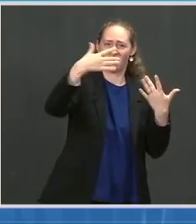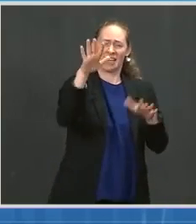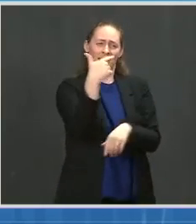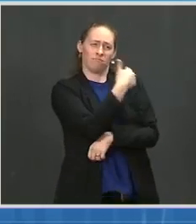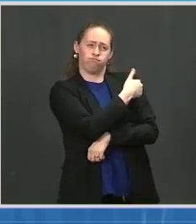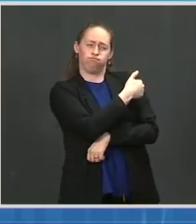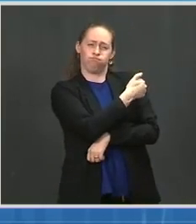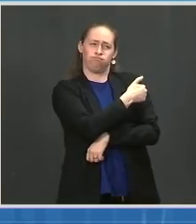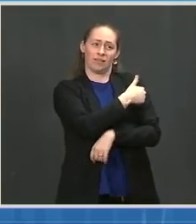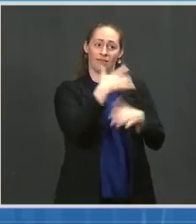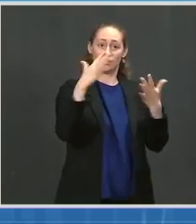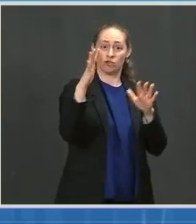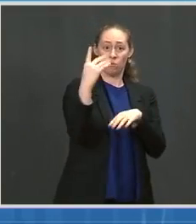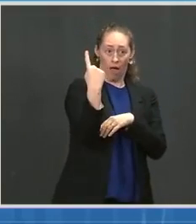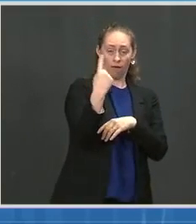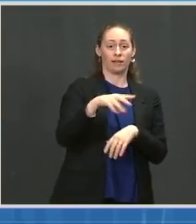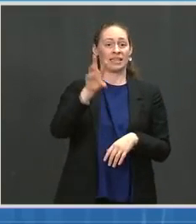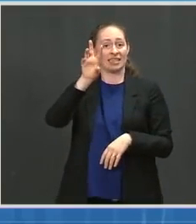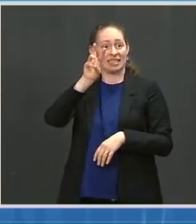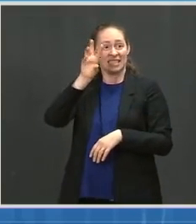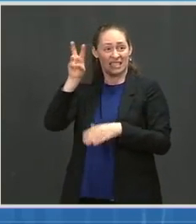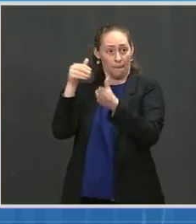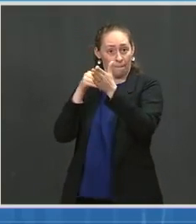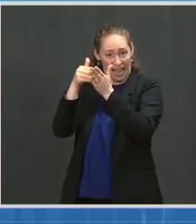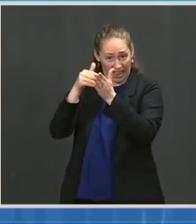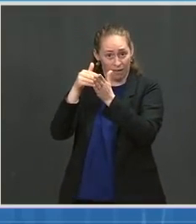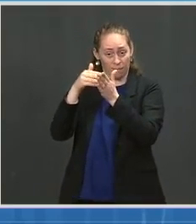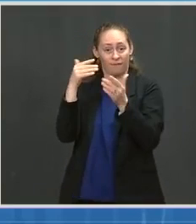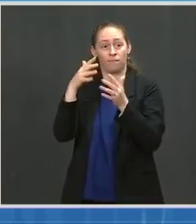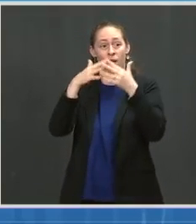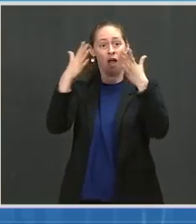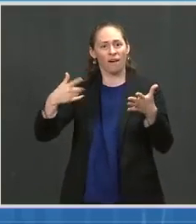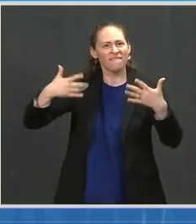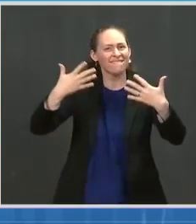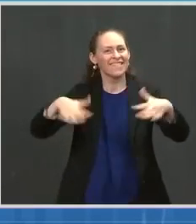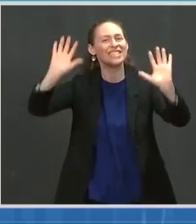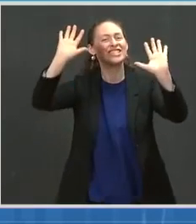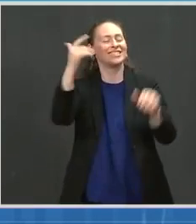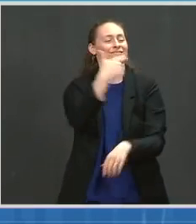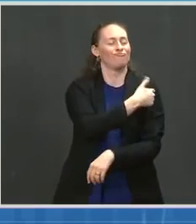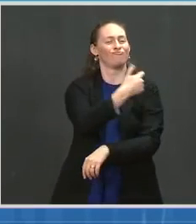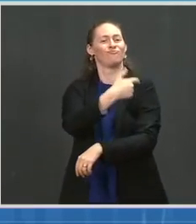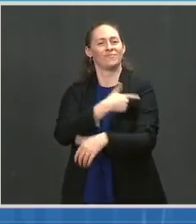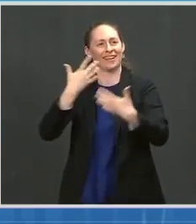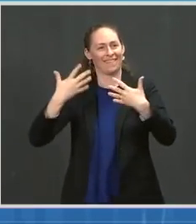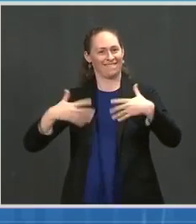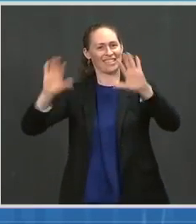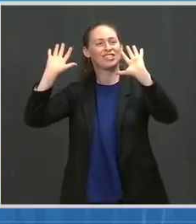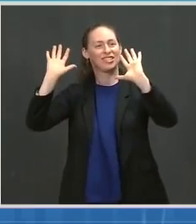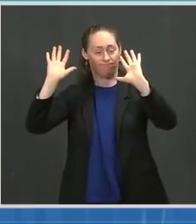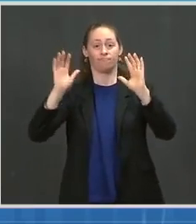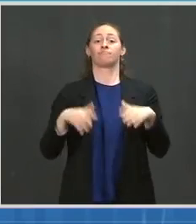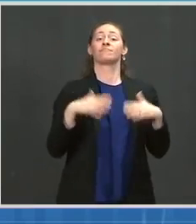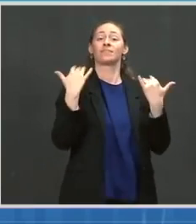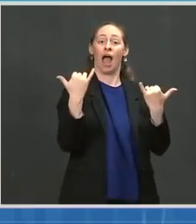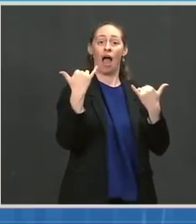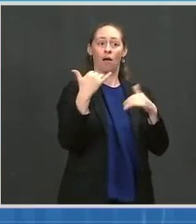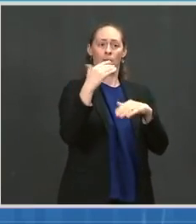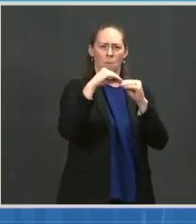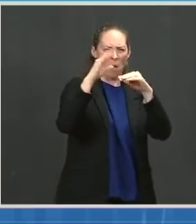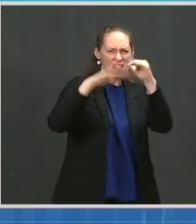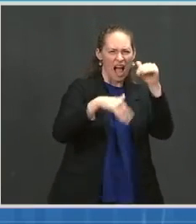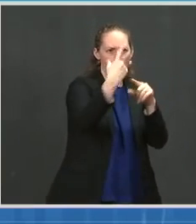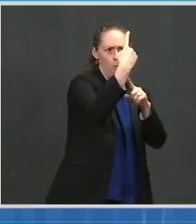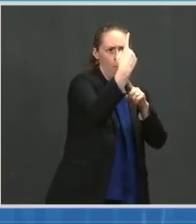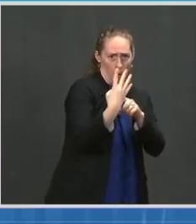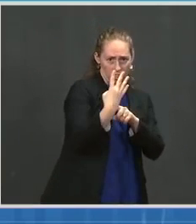66 million adult Americans are now fully vaccinated. That's more than 1/4 of all adult Americans that are